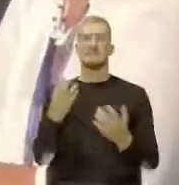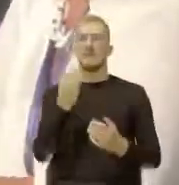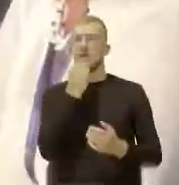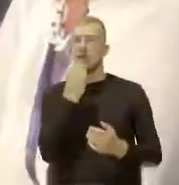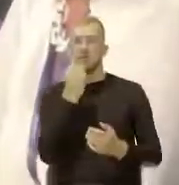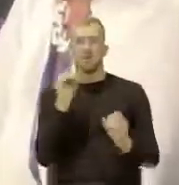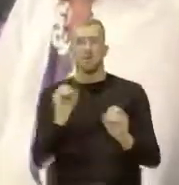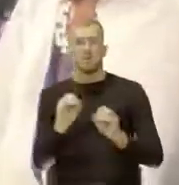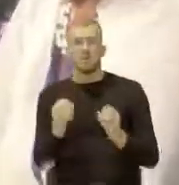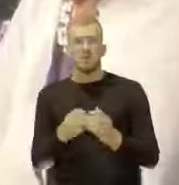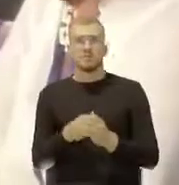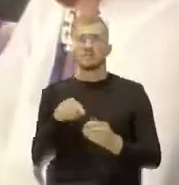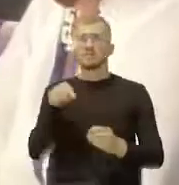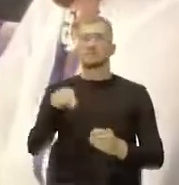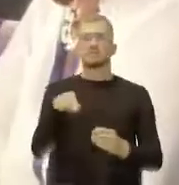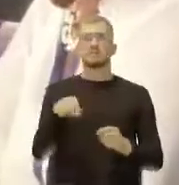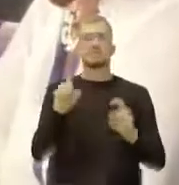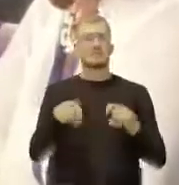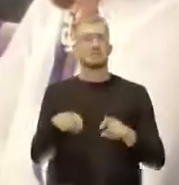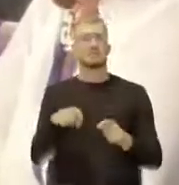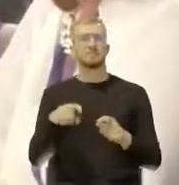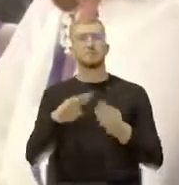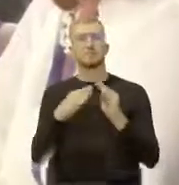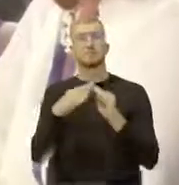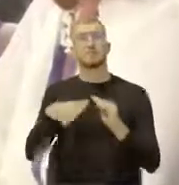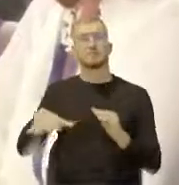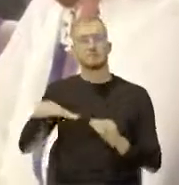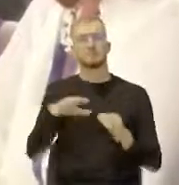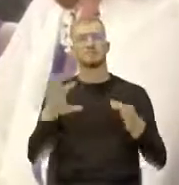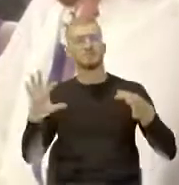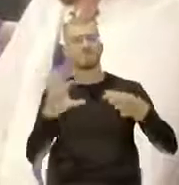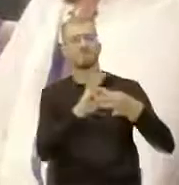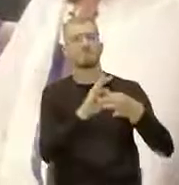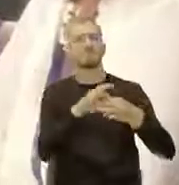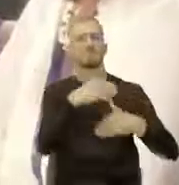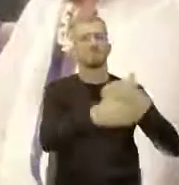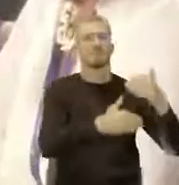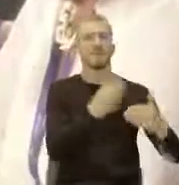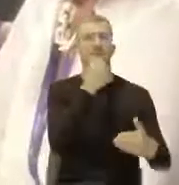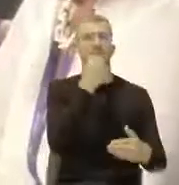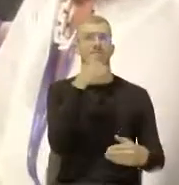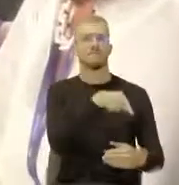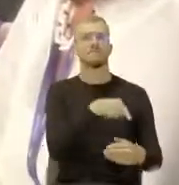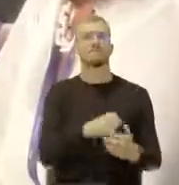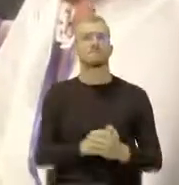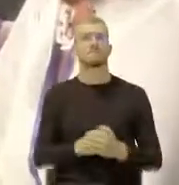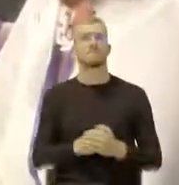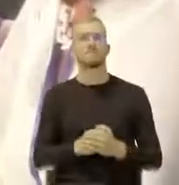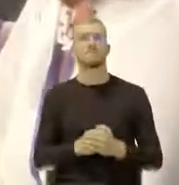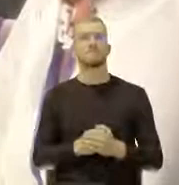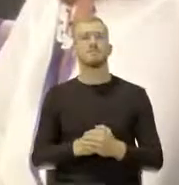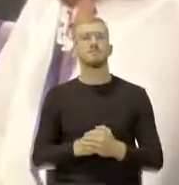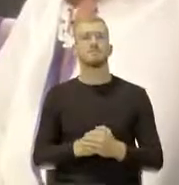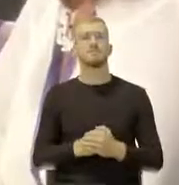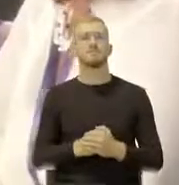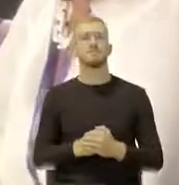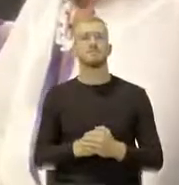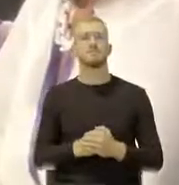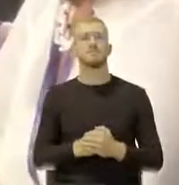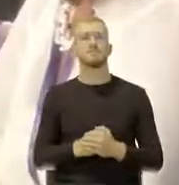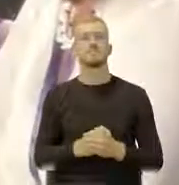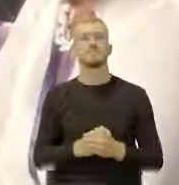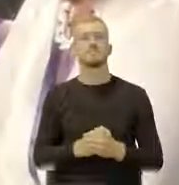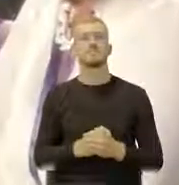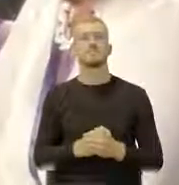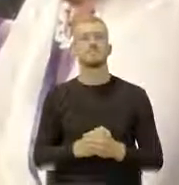not provided at the city level. We consume the food, but we don't produce it. But we better align regionally with those